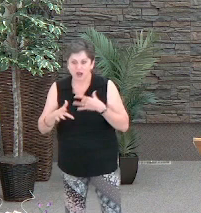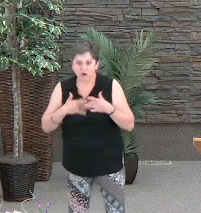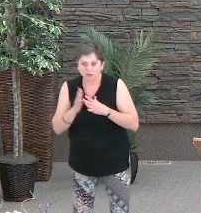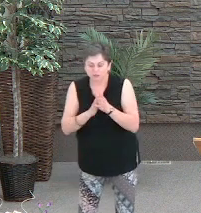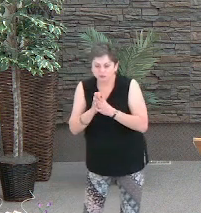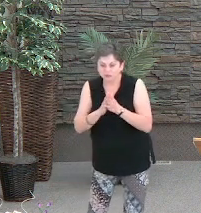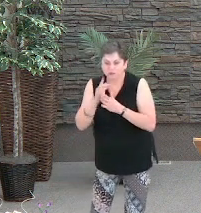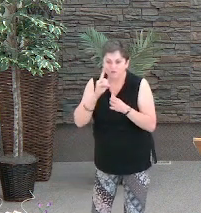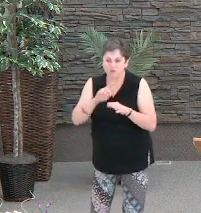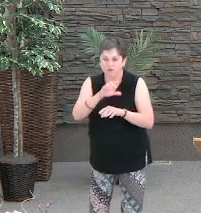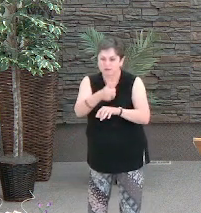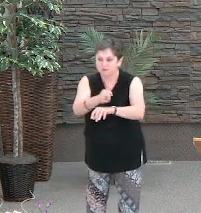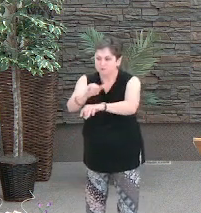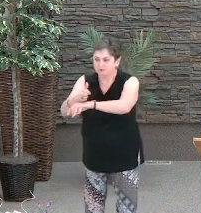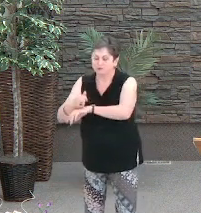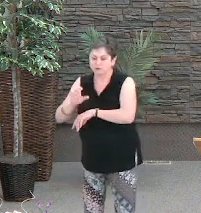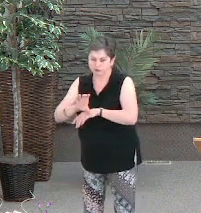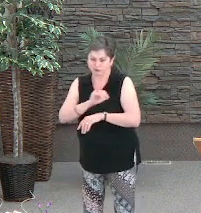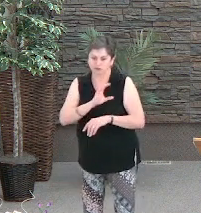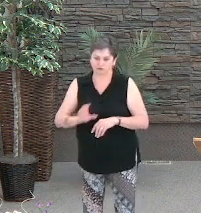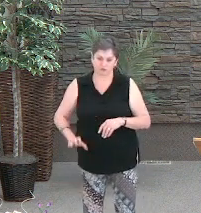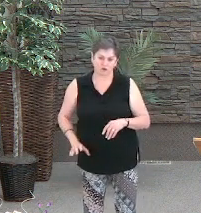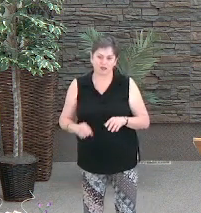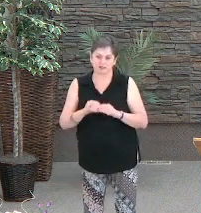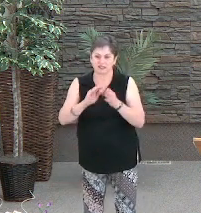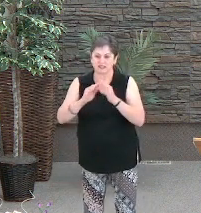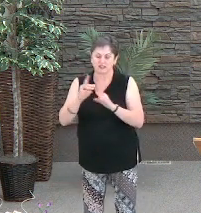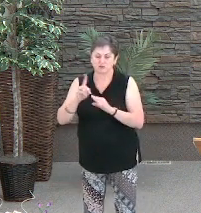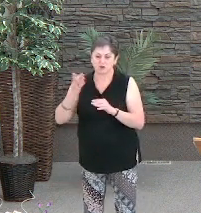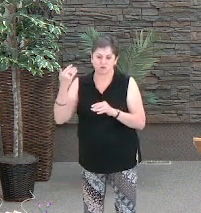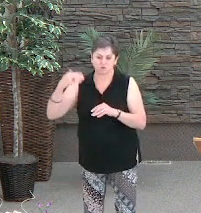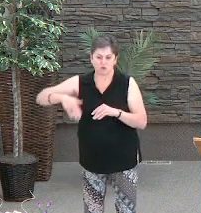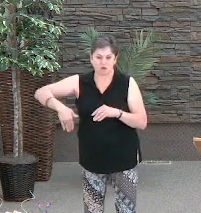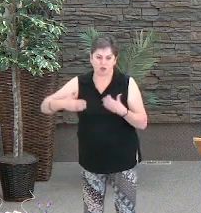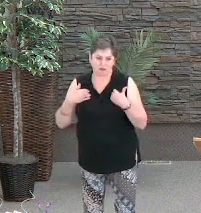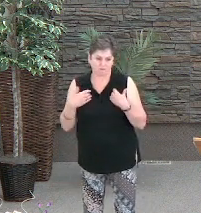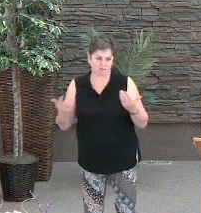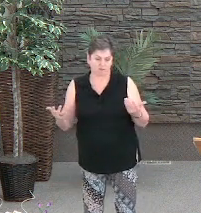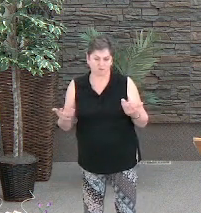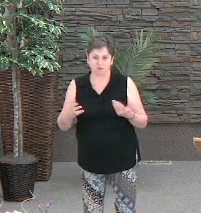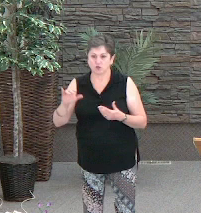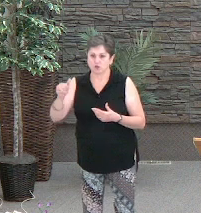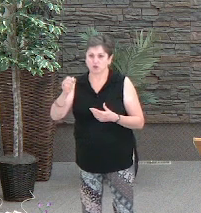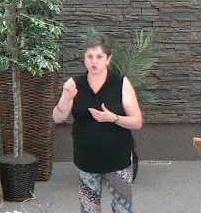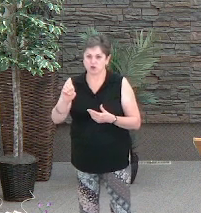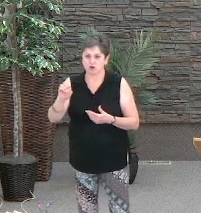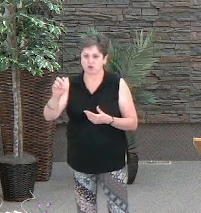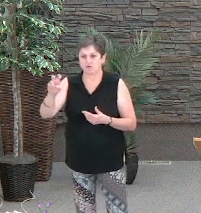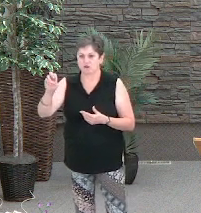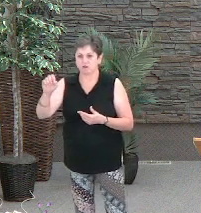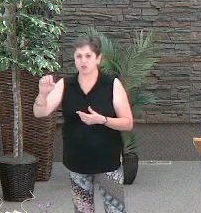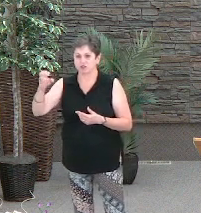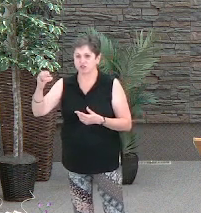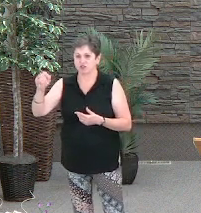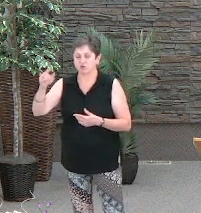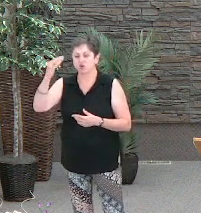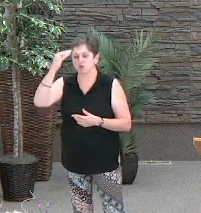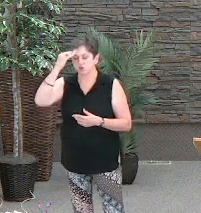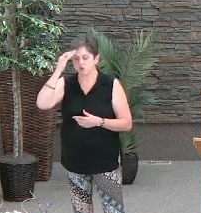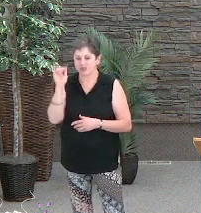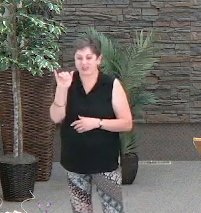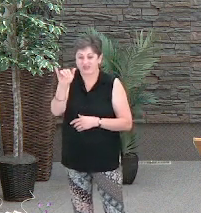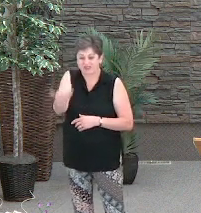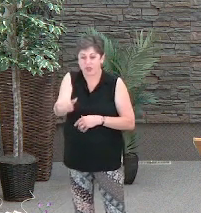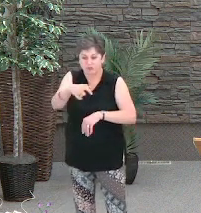passion for seeing the churches of Christ established in cities where there weren't any. Joe and Vera Chitwood knew that this was